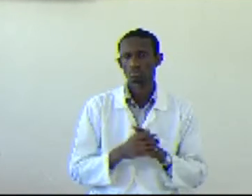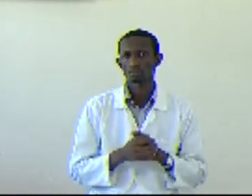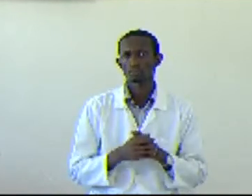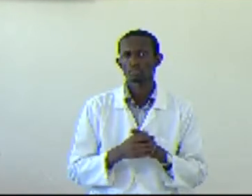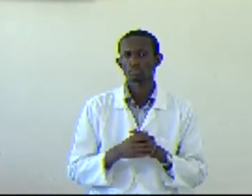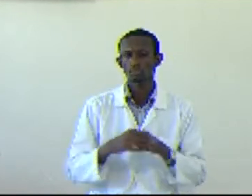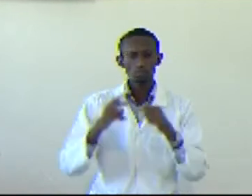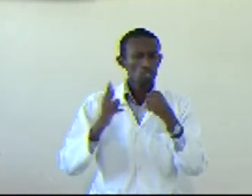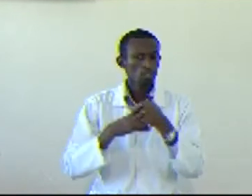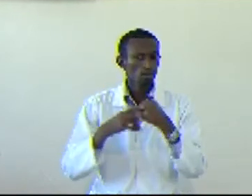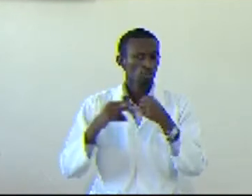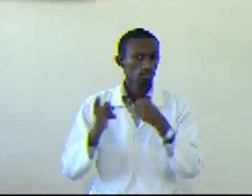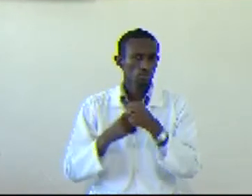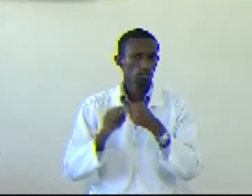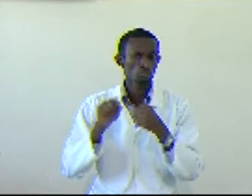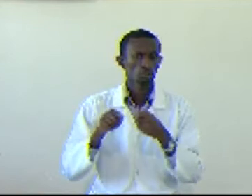76.3 over